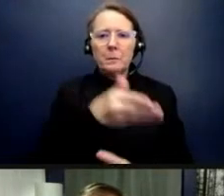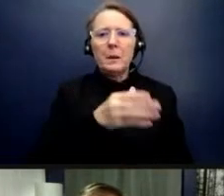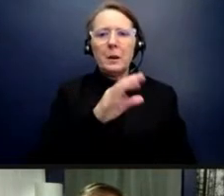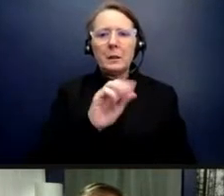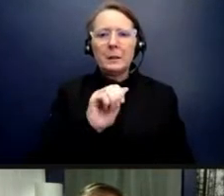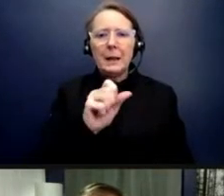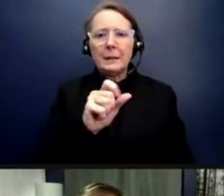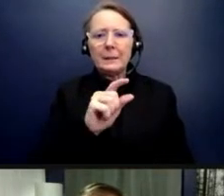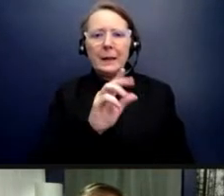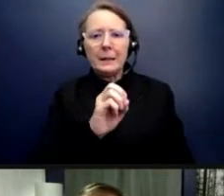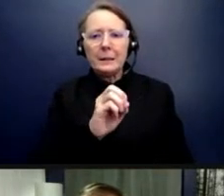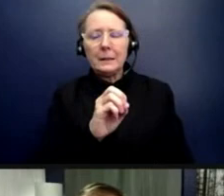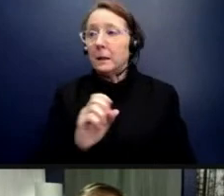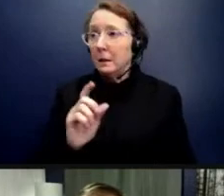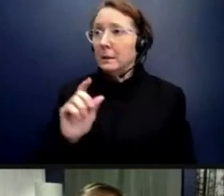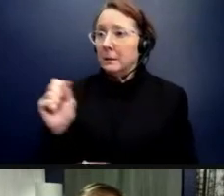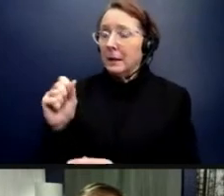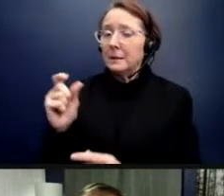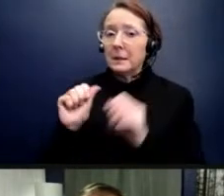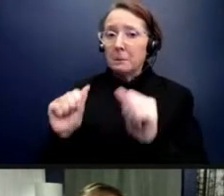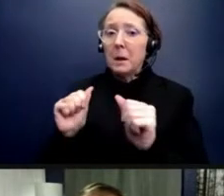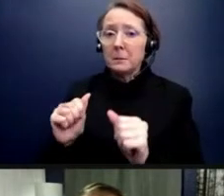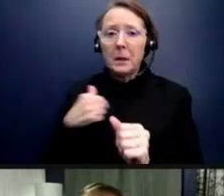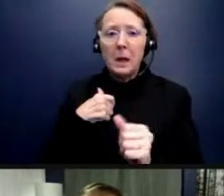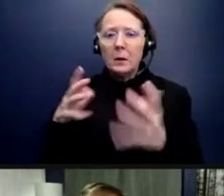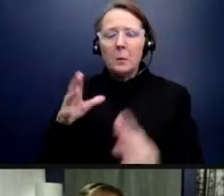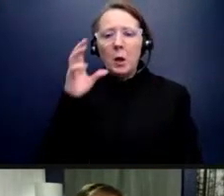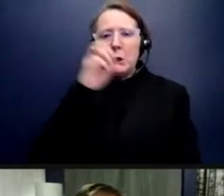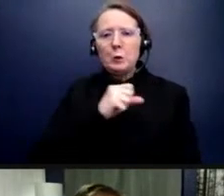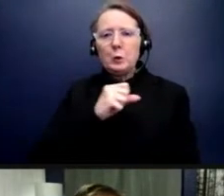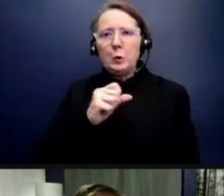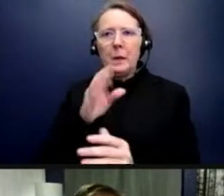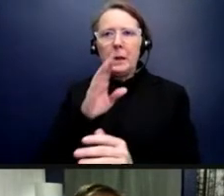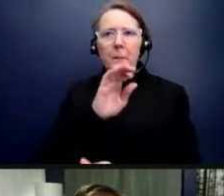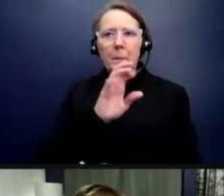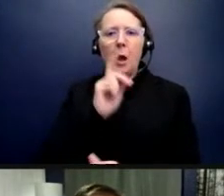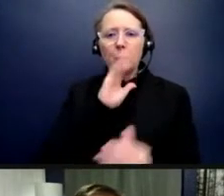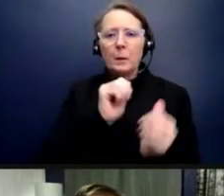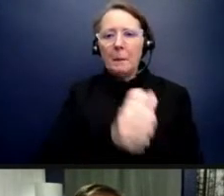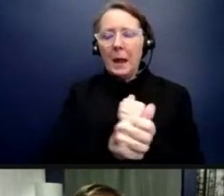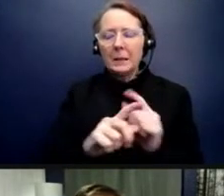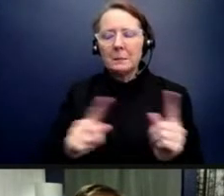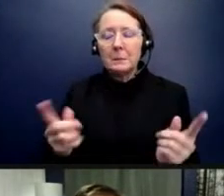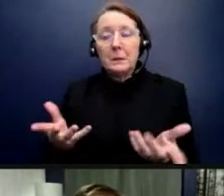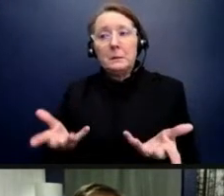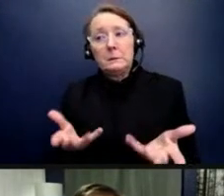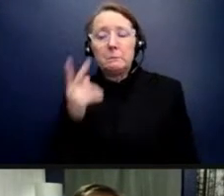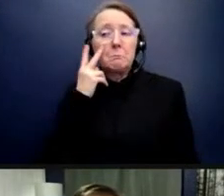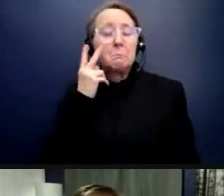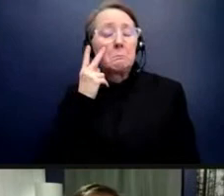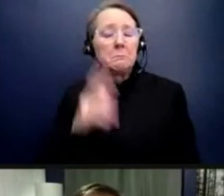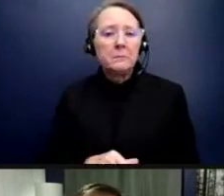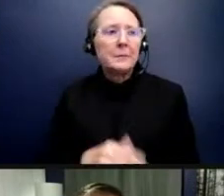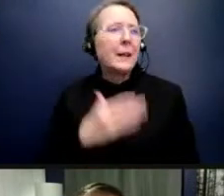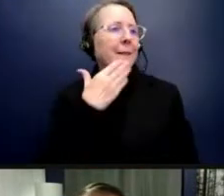It's certainly possible. I wouldn't want to presume the passage of the bond at this point. Thank you, Councilor Nord.